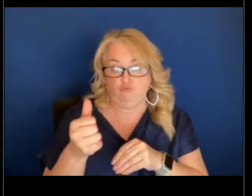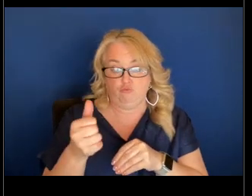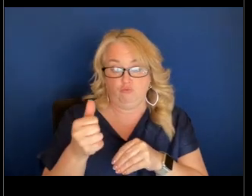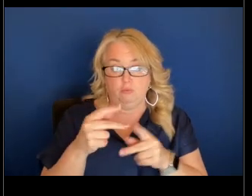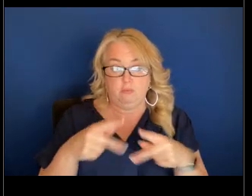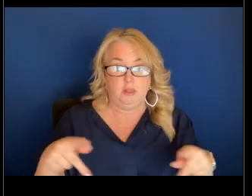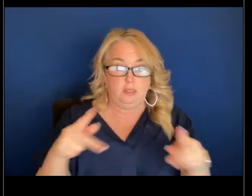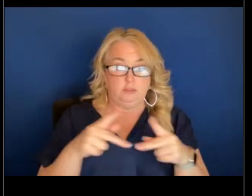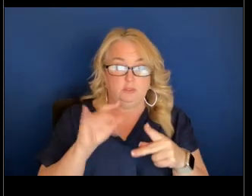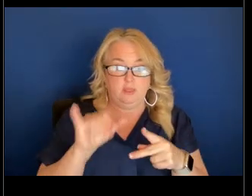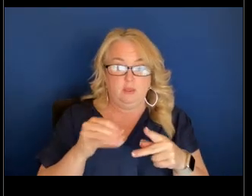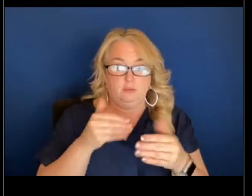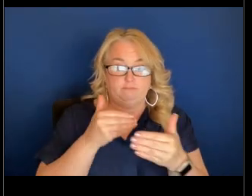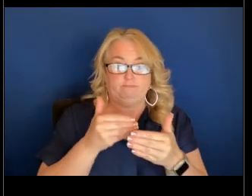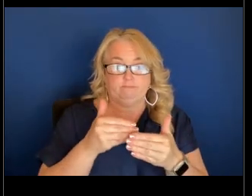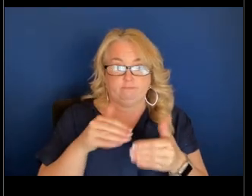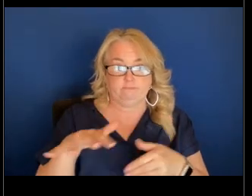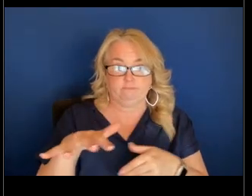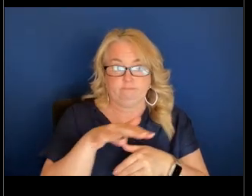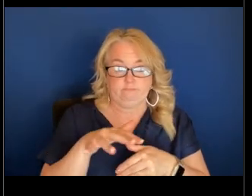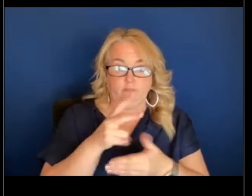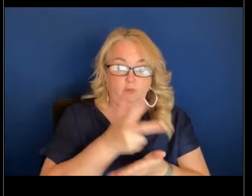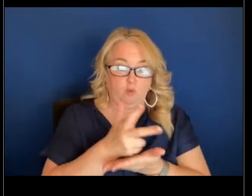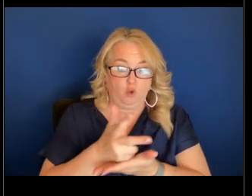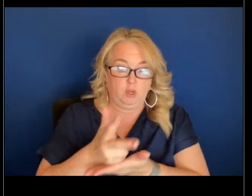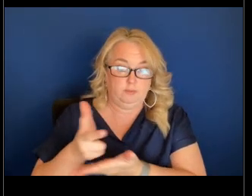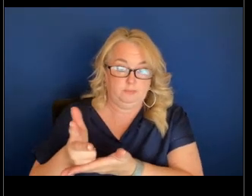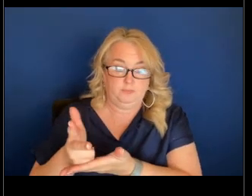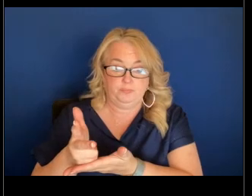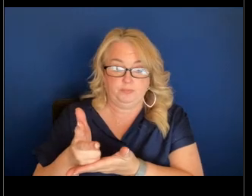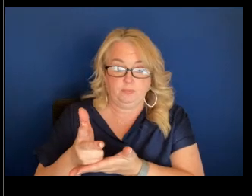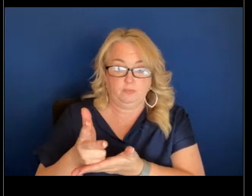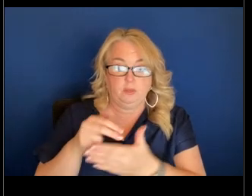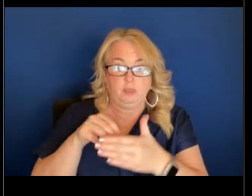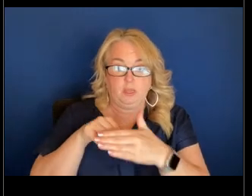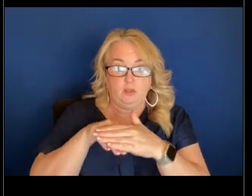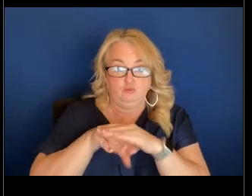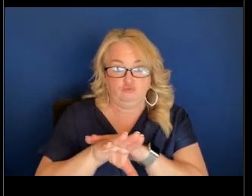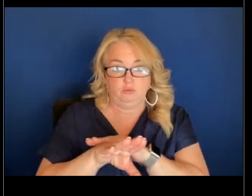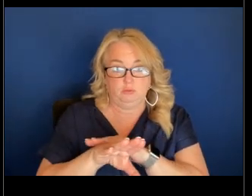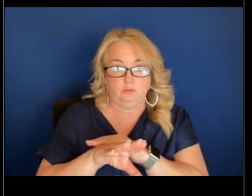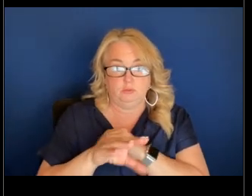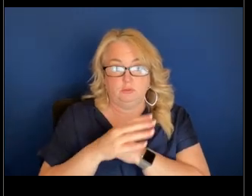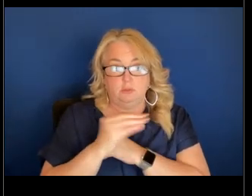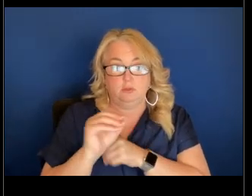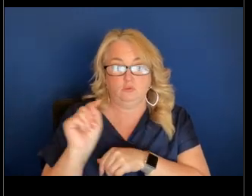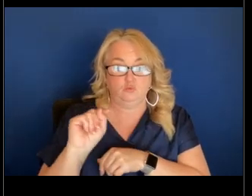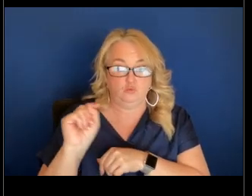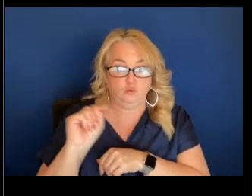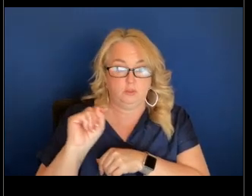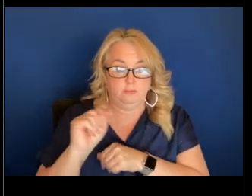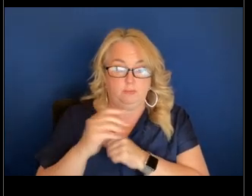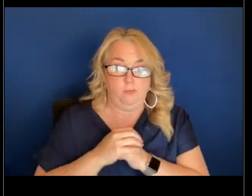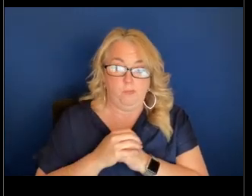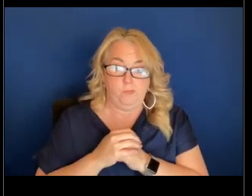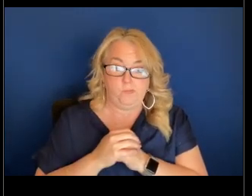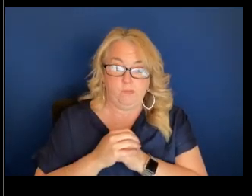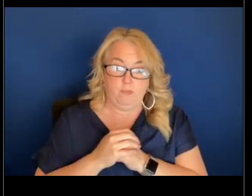them, such as parking lots, building entrances, and toilet rooms.